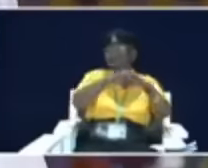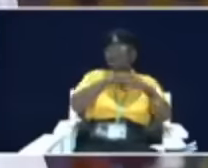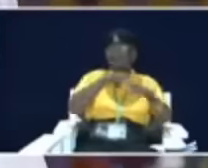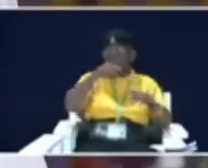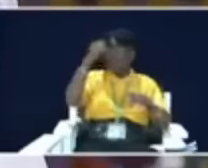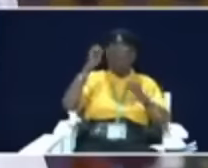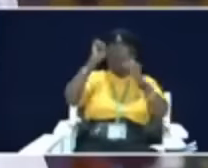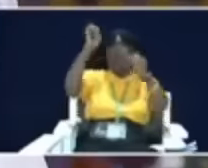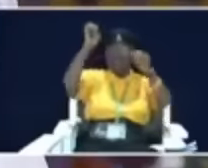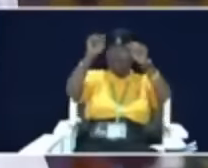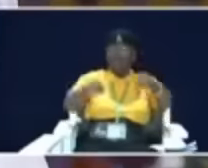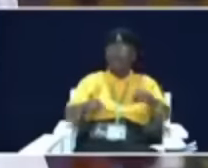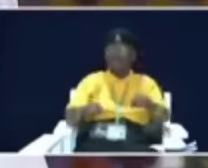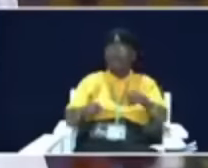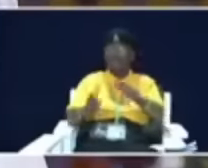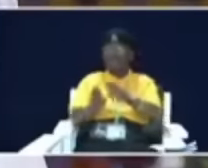Write that down.